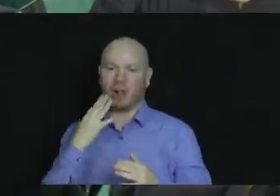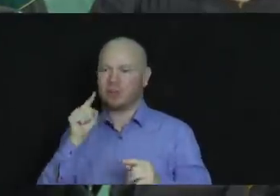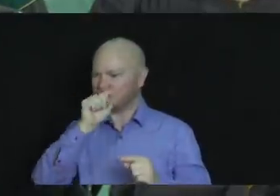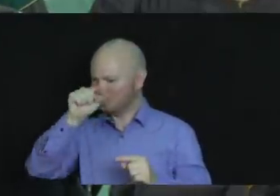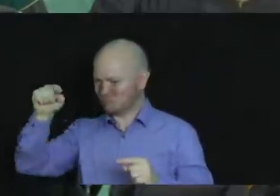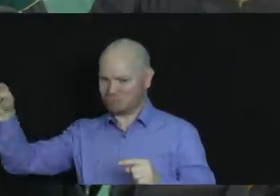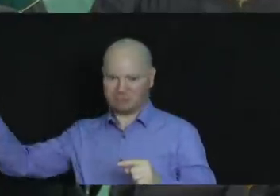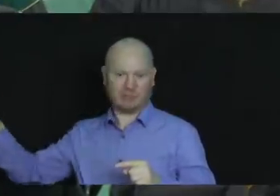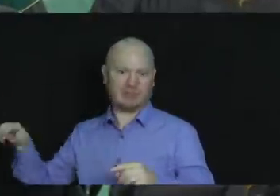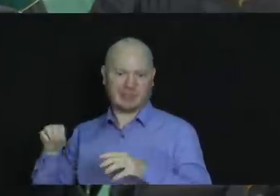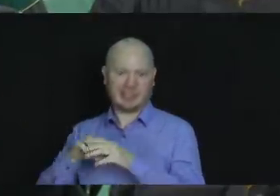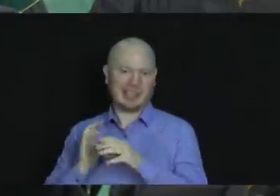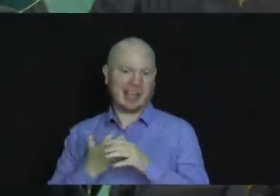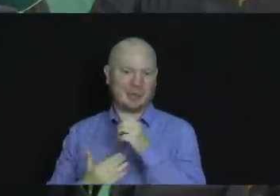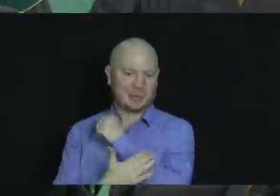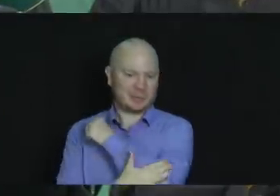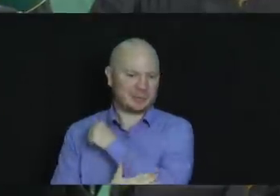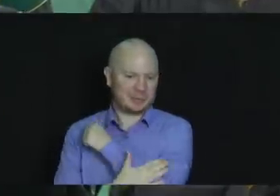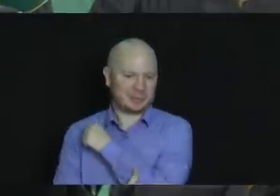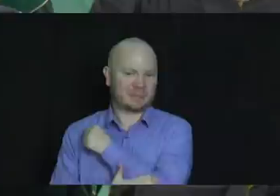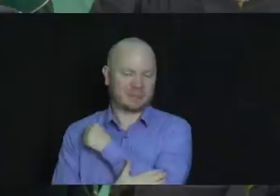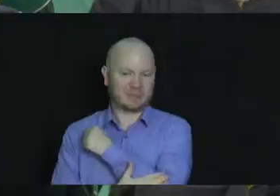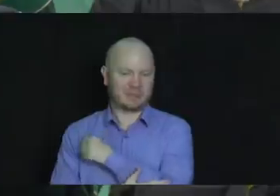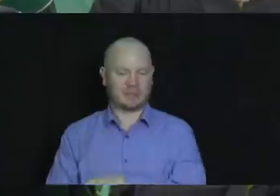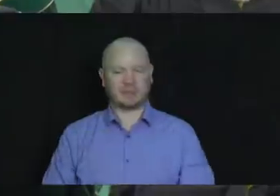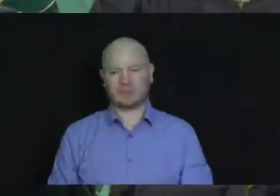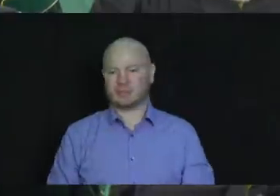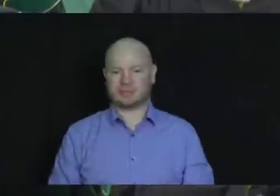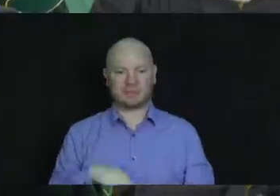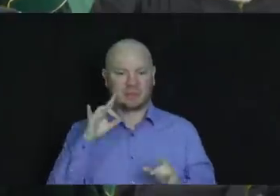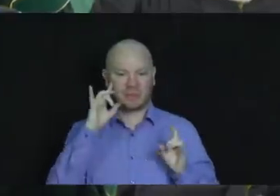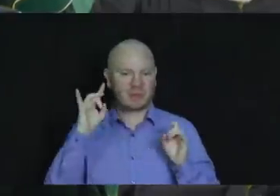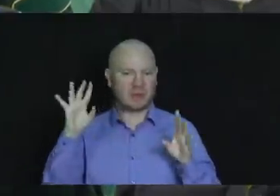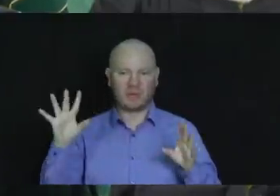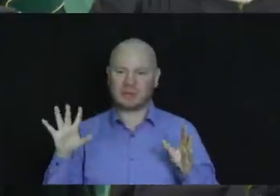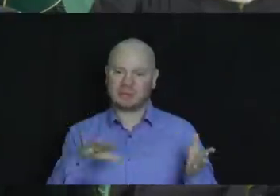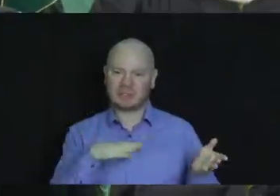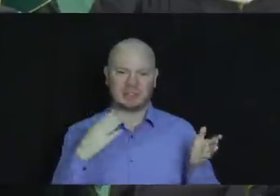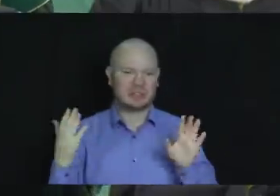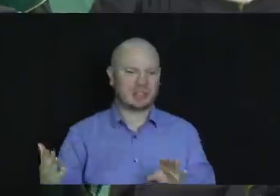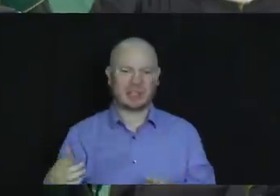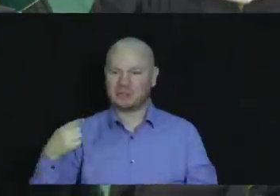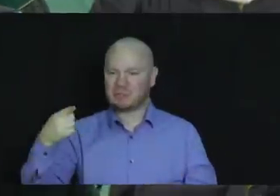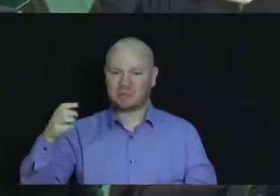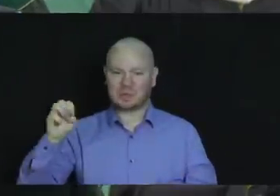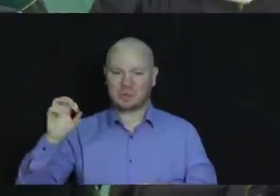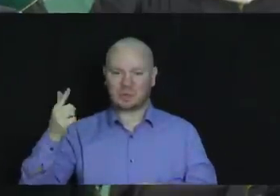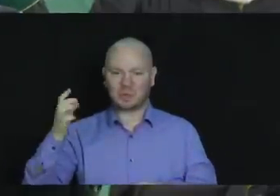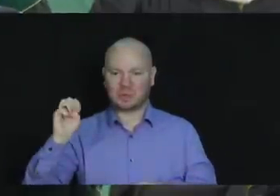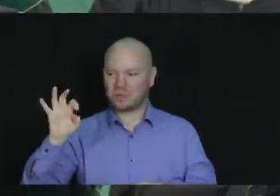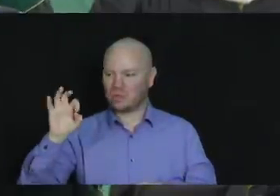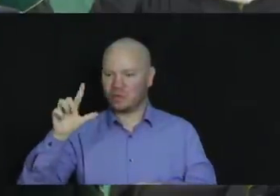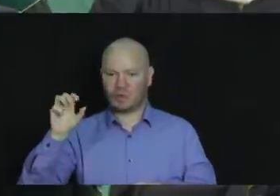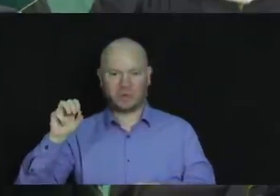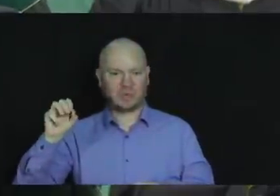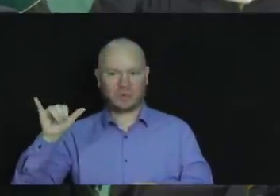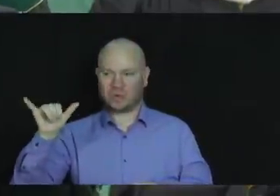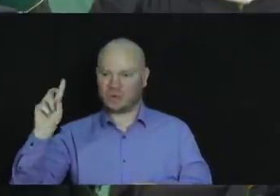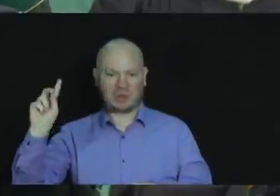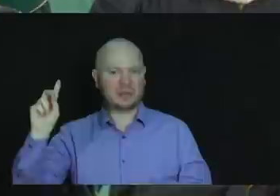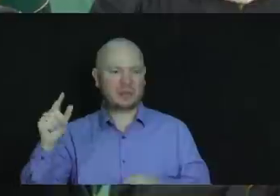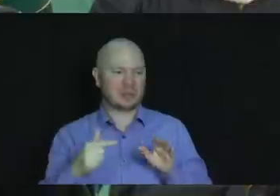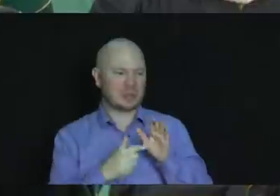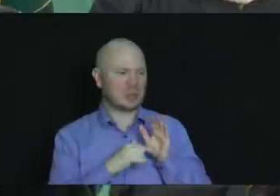across our nation. The unconscionable death of George Floyd revealed undeniable truths